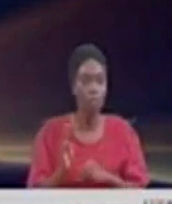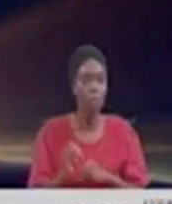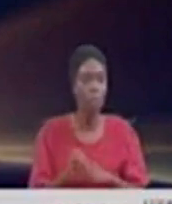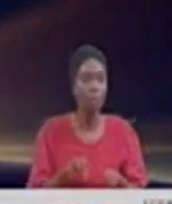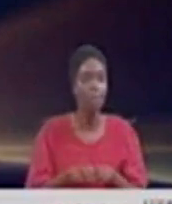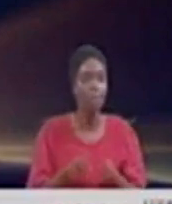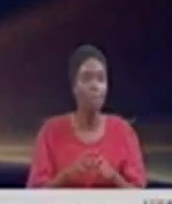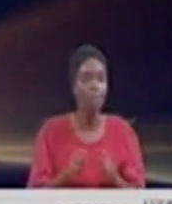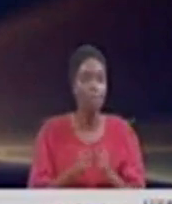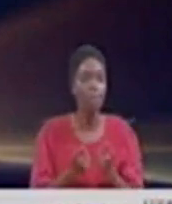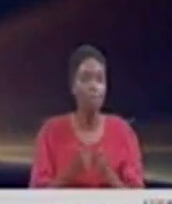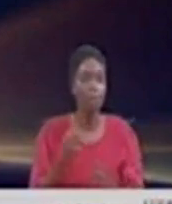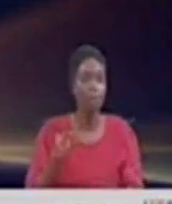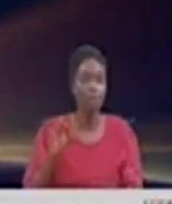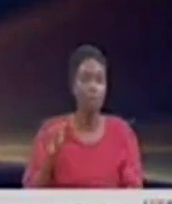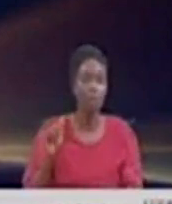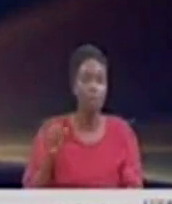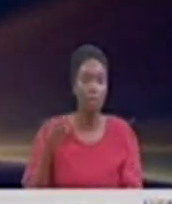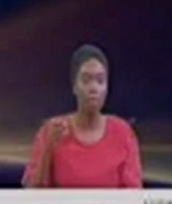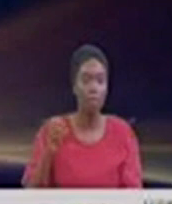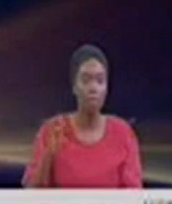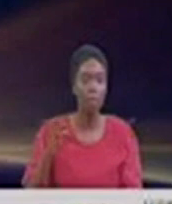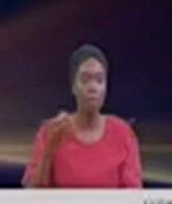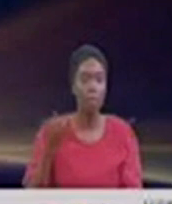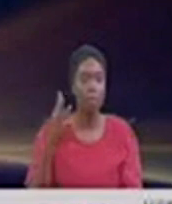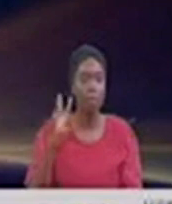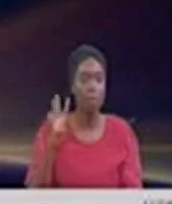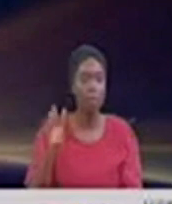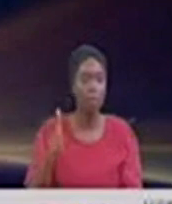them, even of the tribe of Asher, were